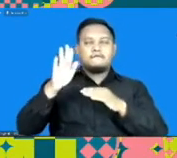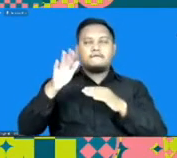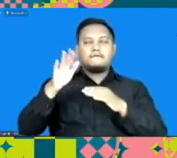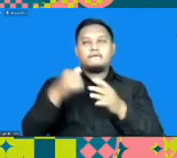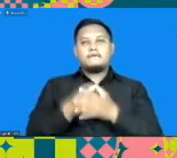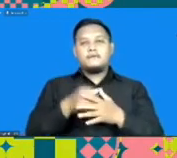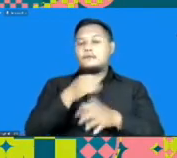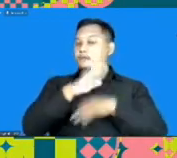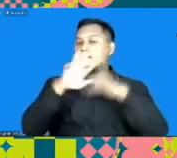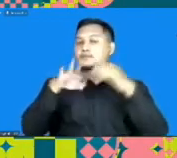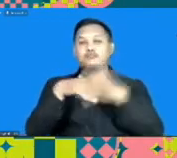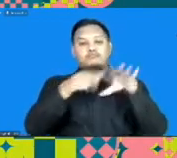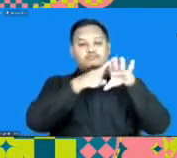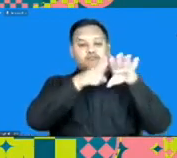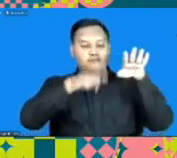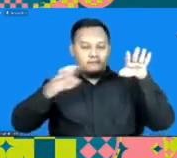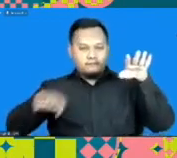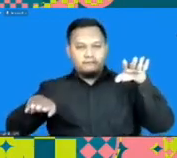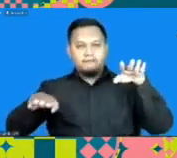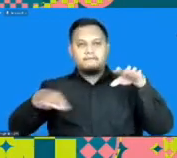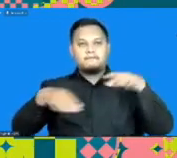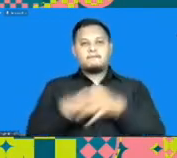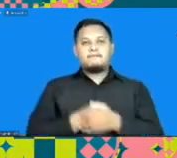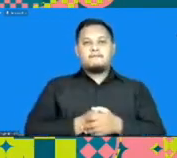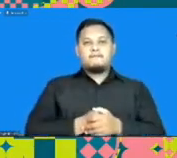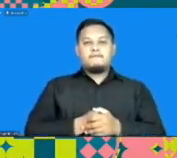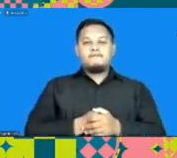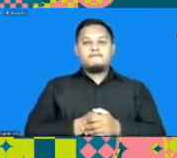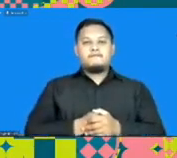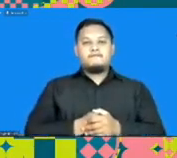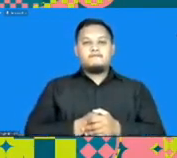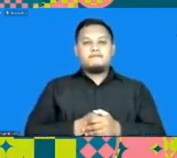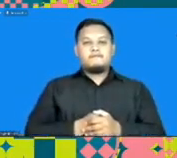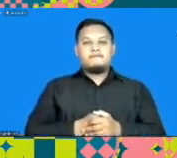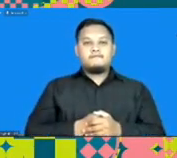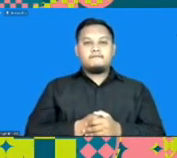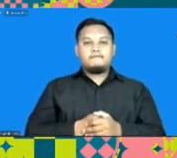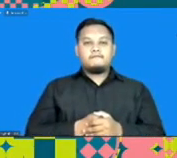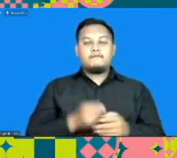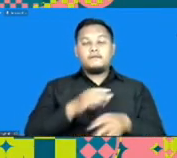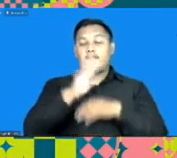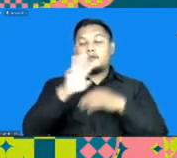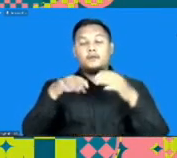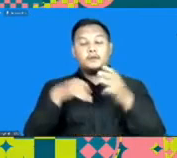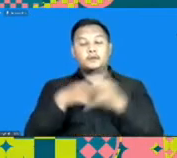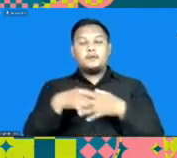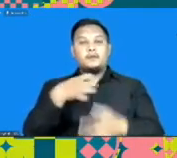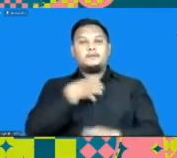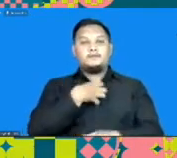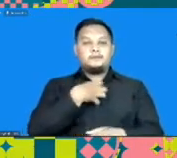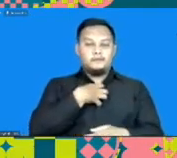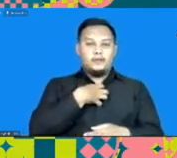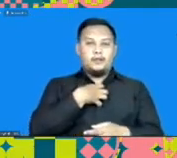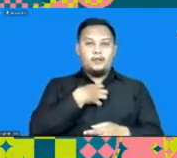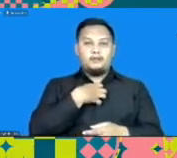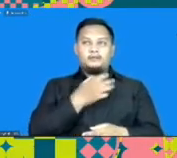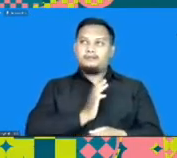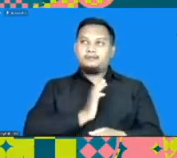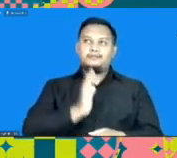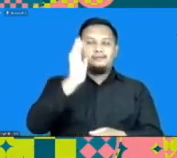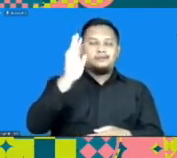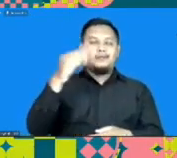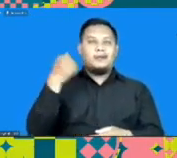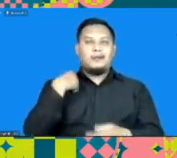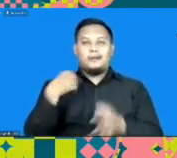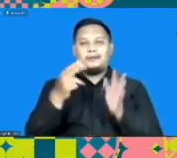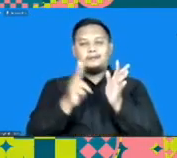faiths, everyone together with values at the center and at the core. Someone who has done this very well would be Bapak